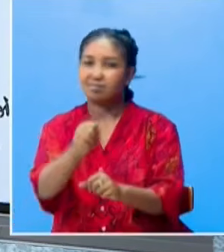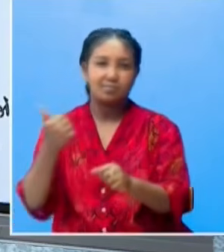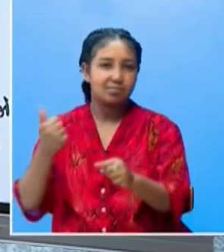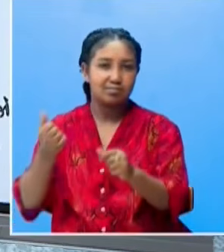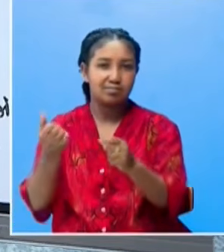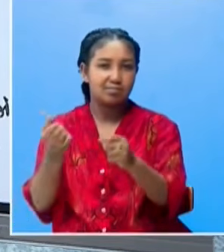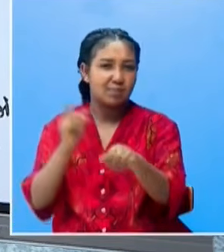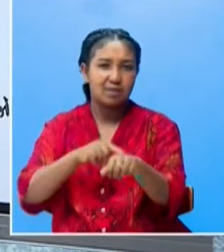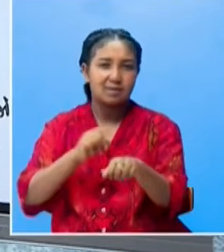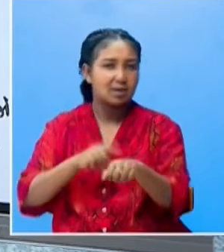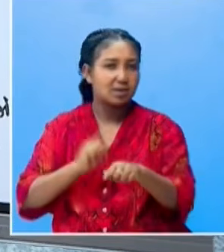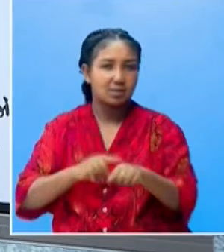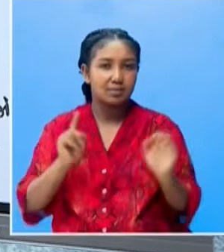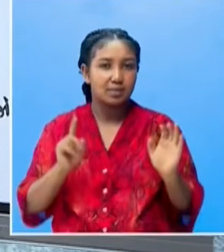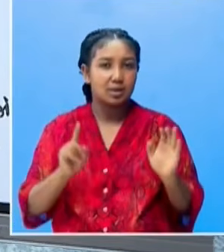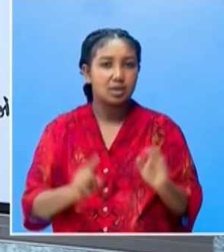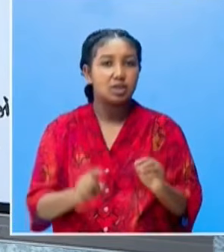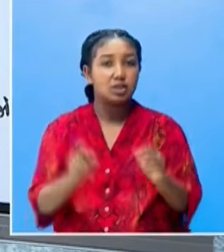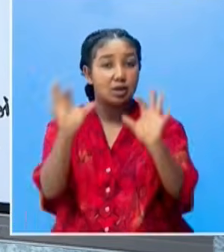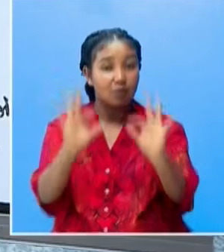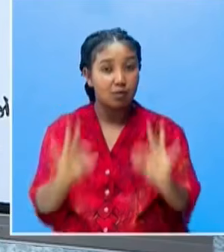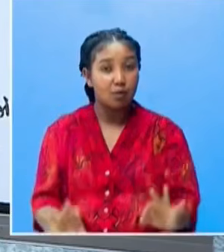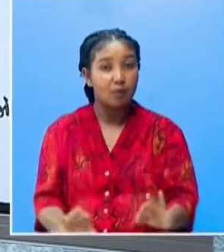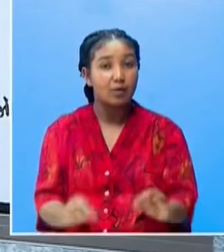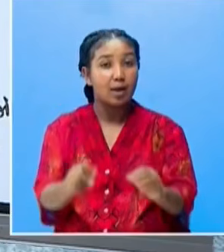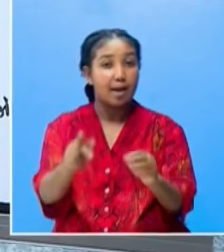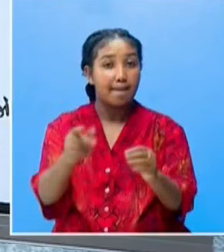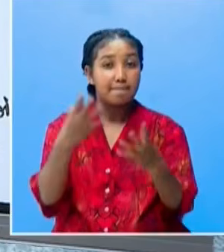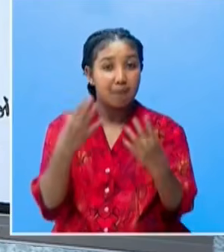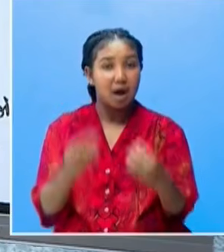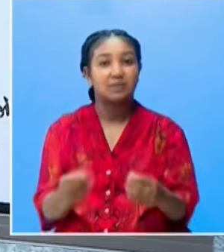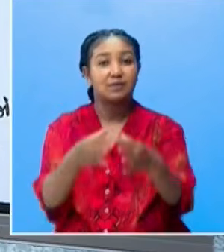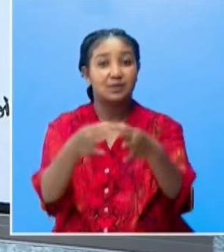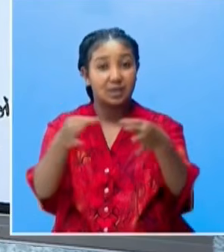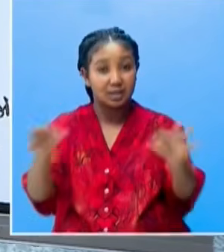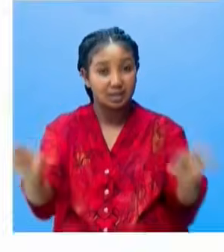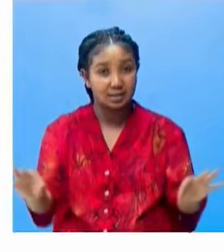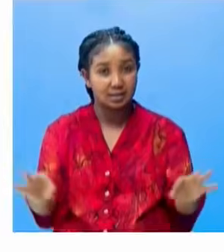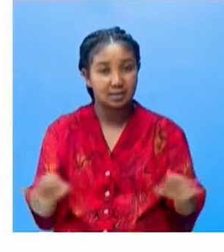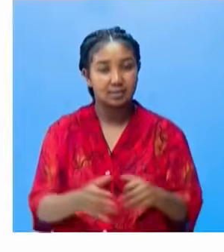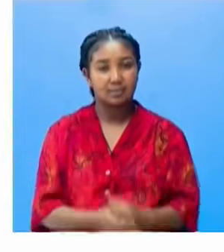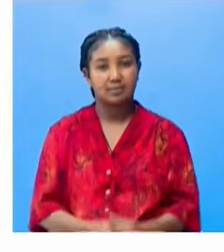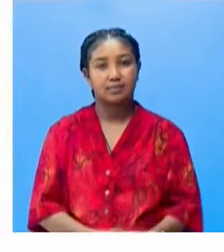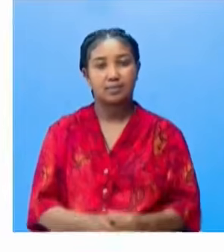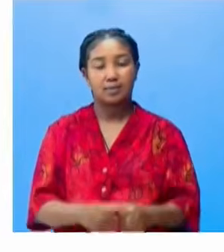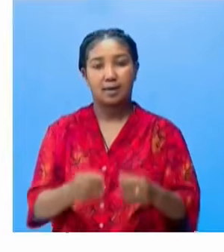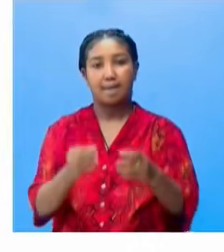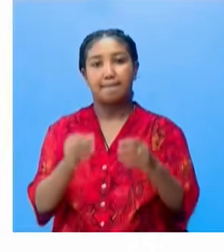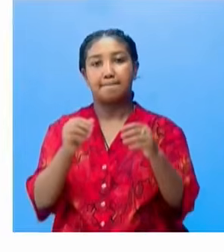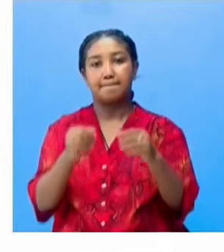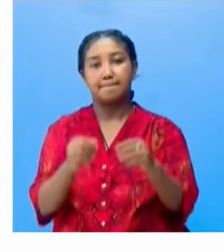tenses, okay? The form of a passive sentence is, look, passive.